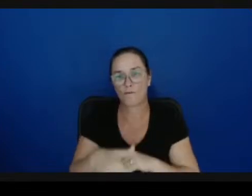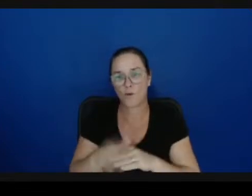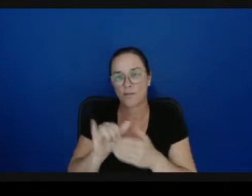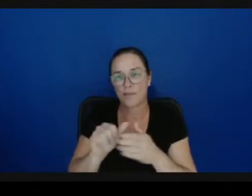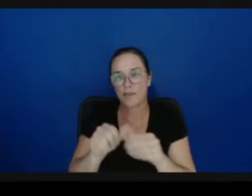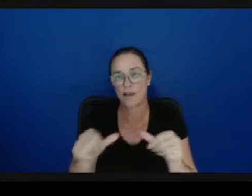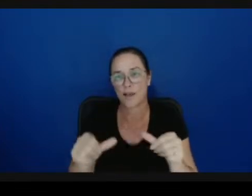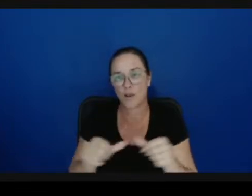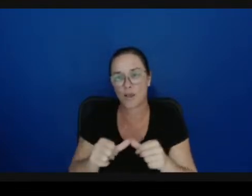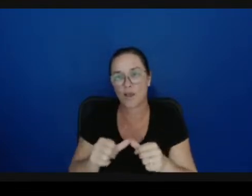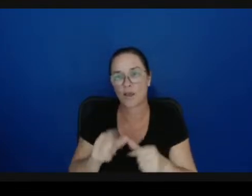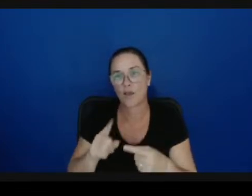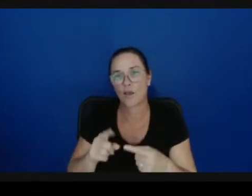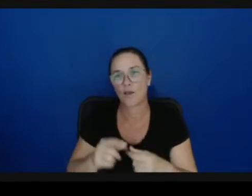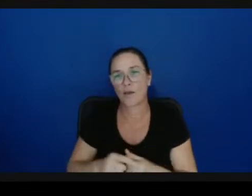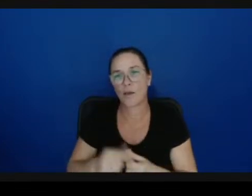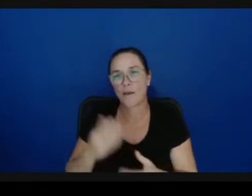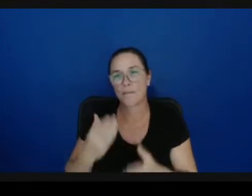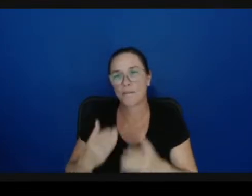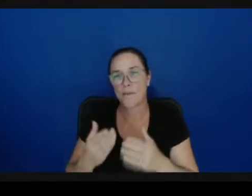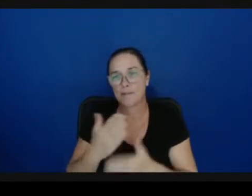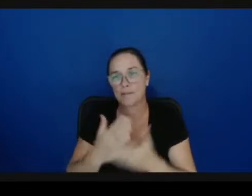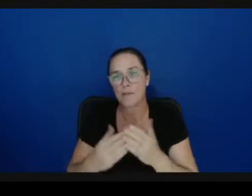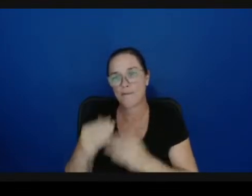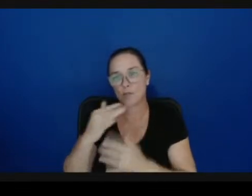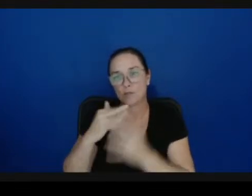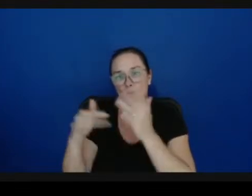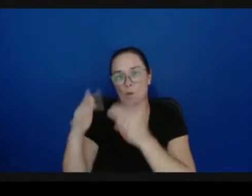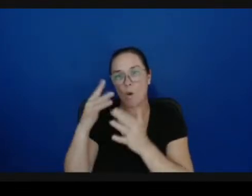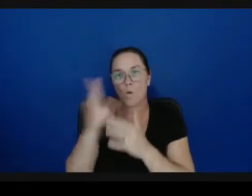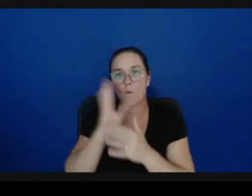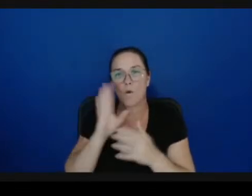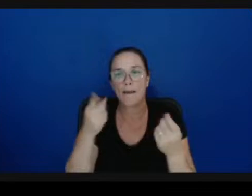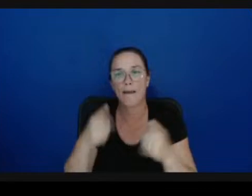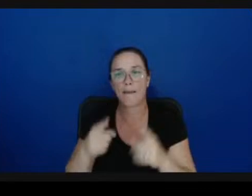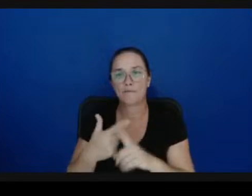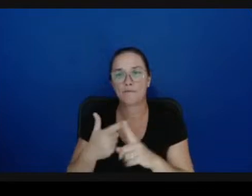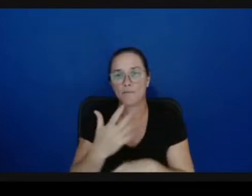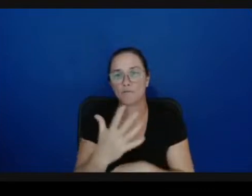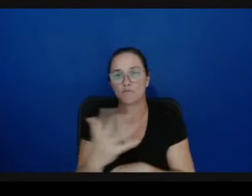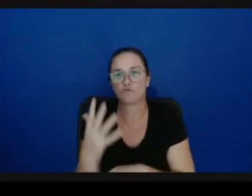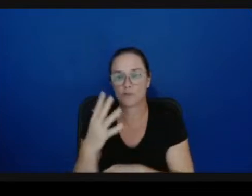lava comes over that, you might see some of the smoke popping up from this area over here.